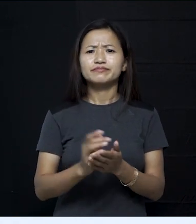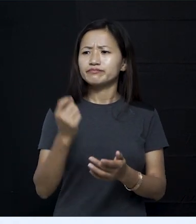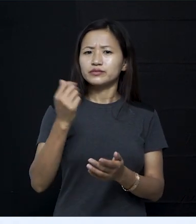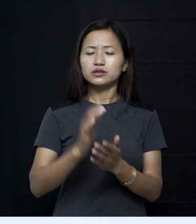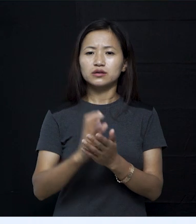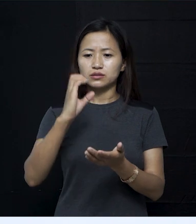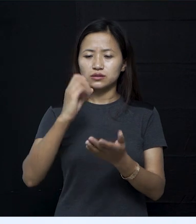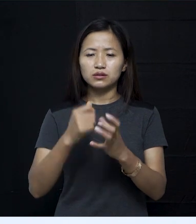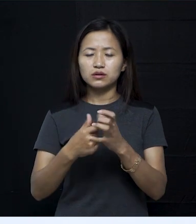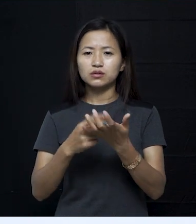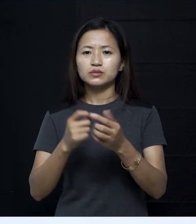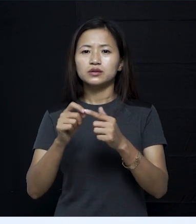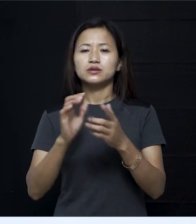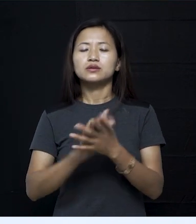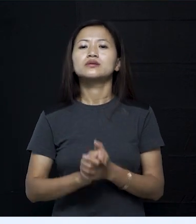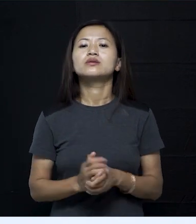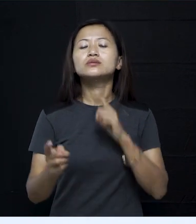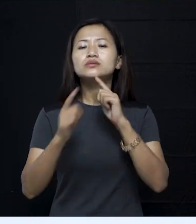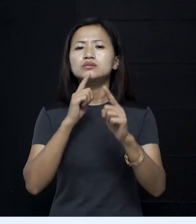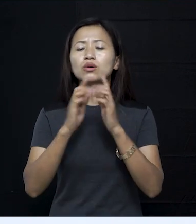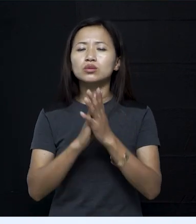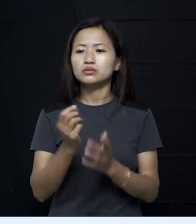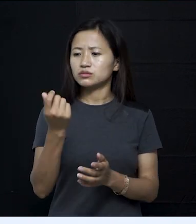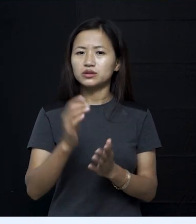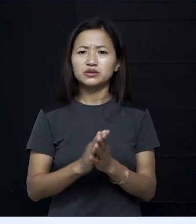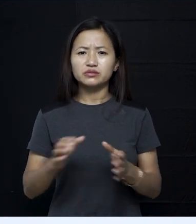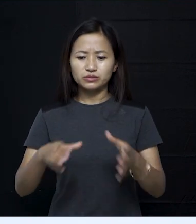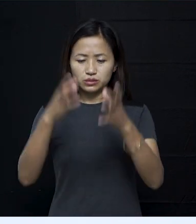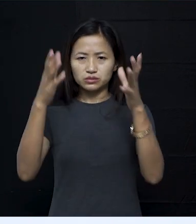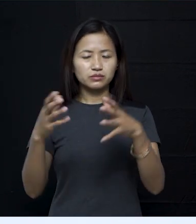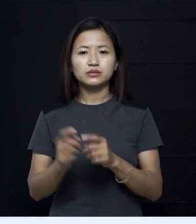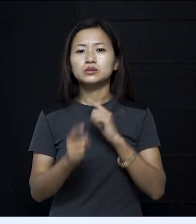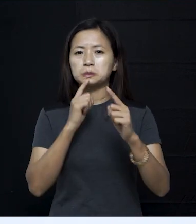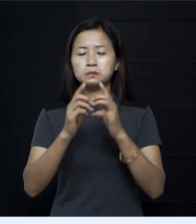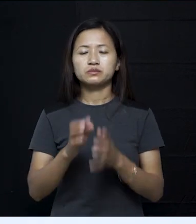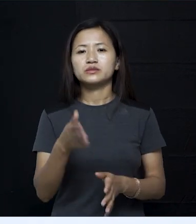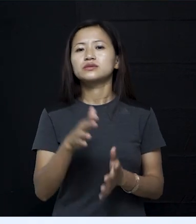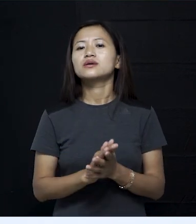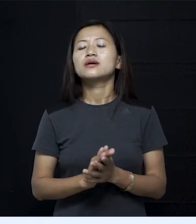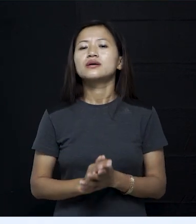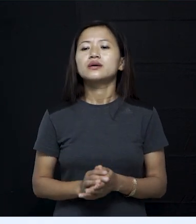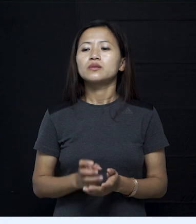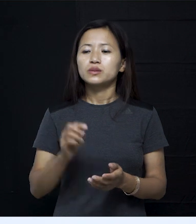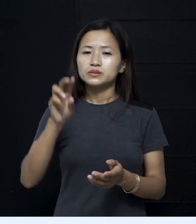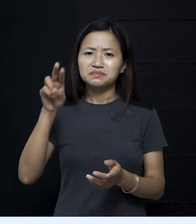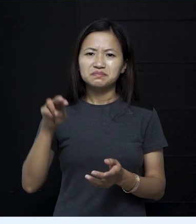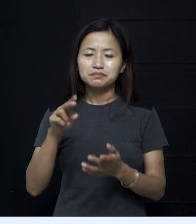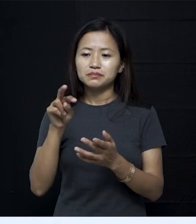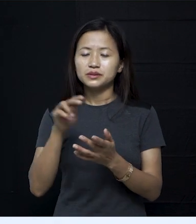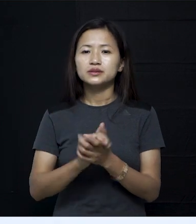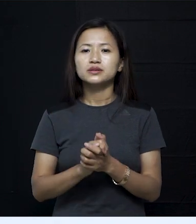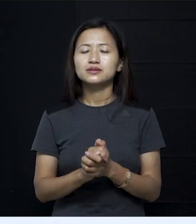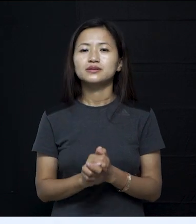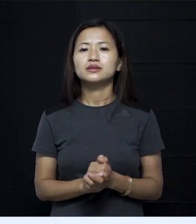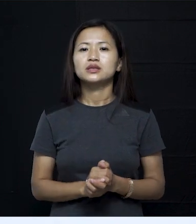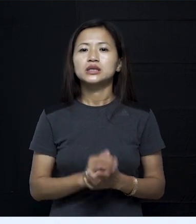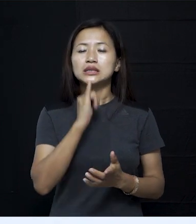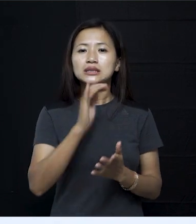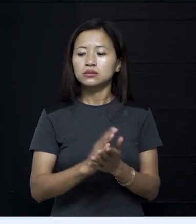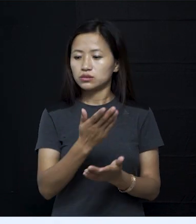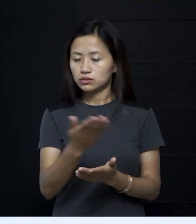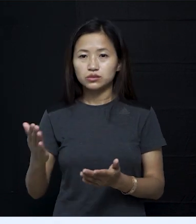is they grow paddy, sugarcane, soya bean, okay, wheat, and so on. So that is to do with